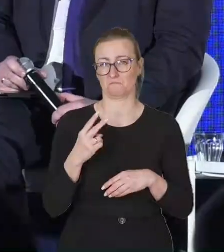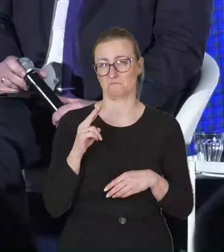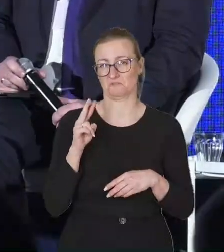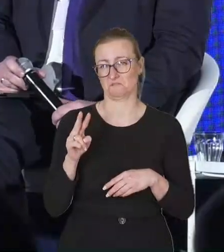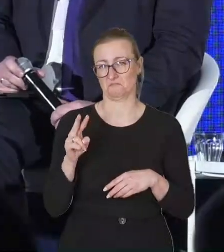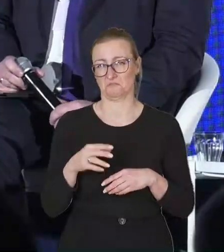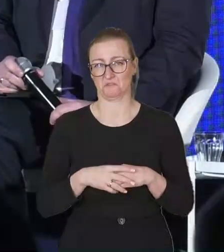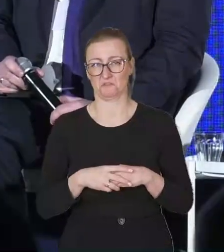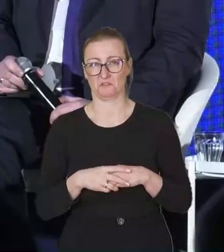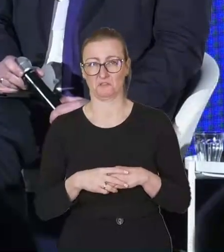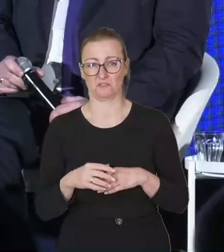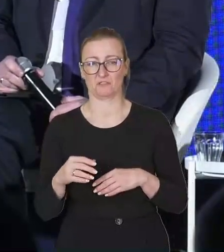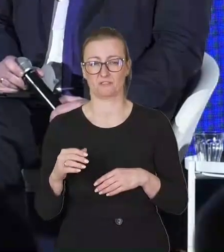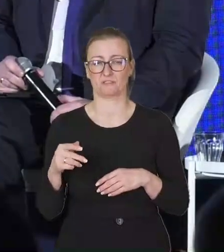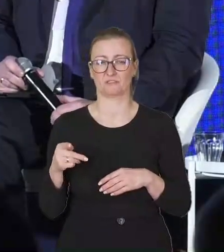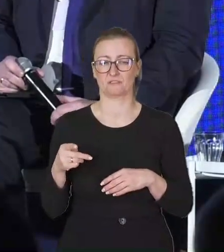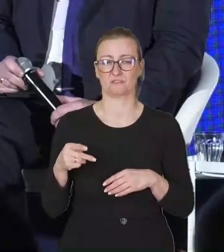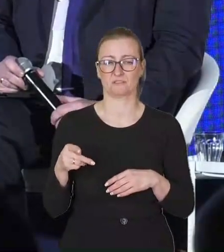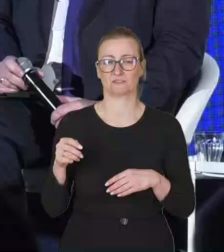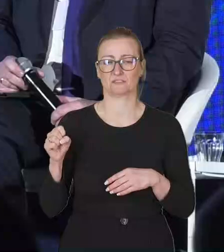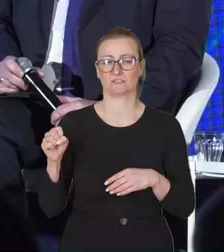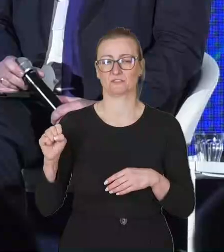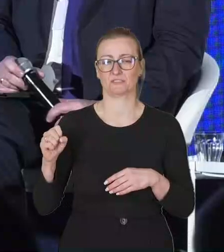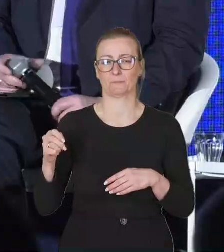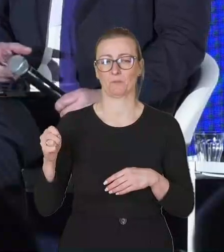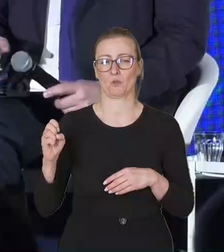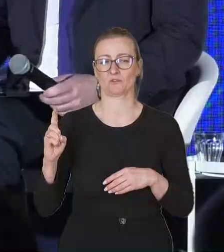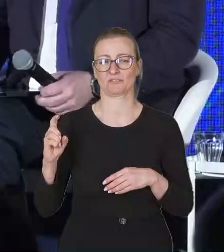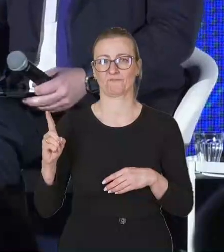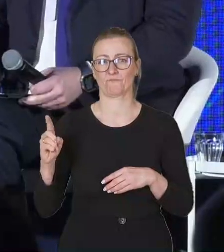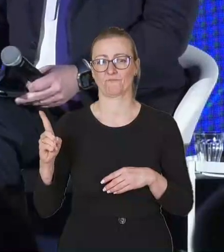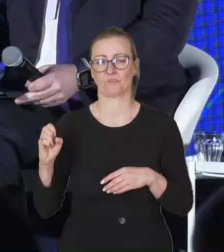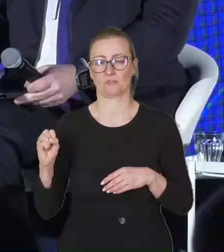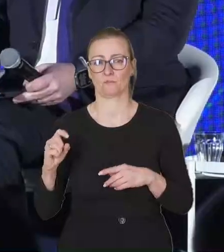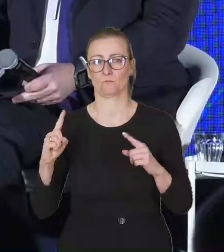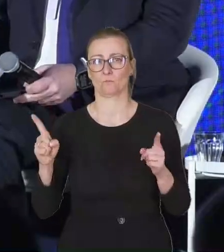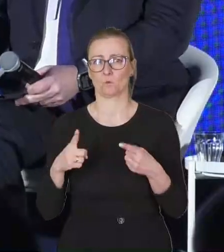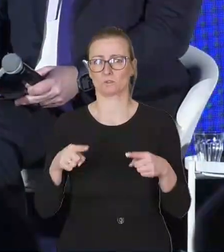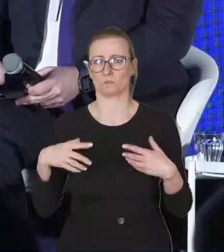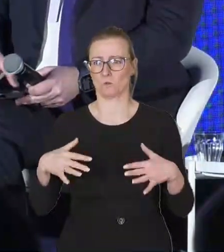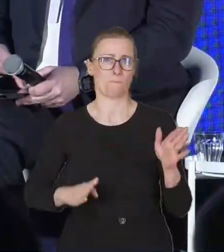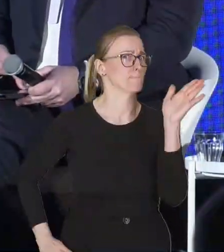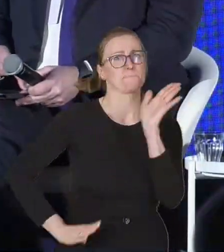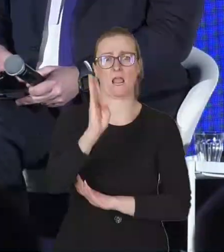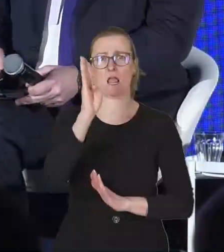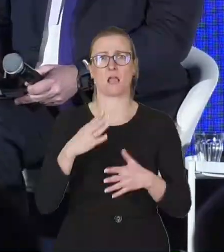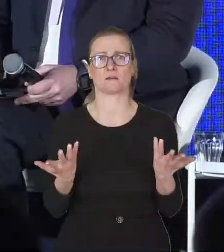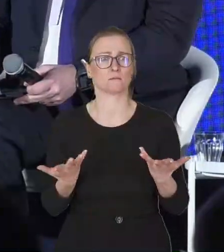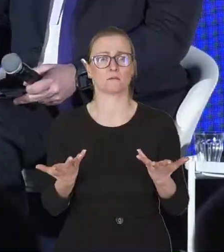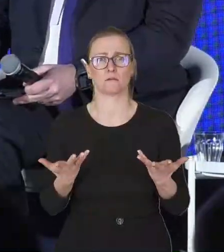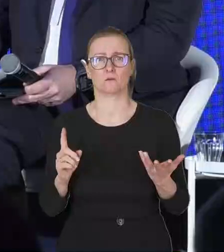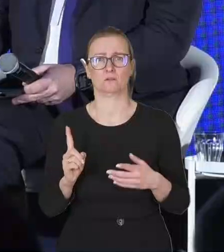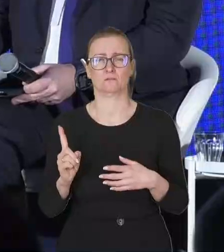economics, there's not been any top-down. It is more to try